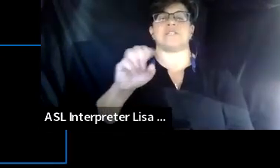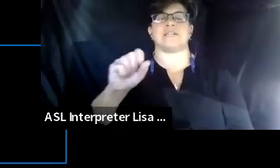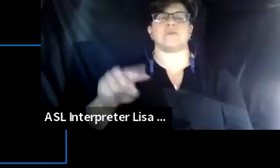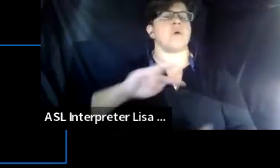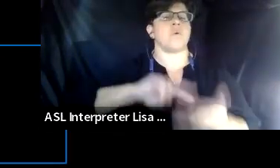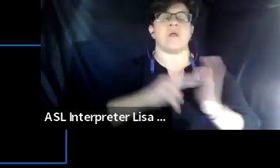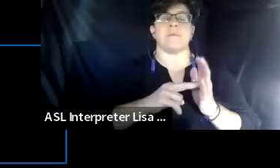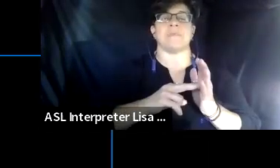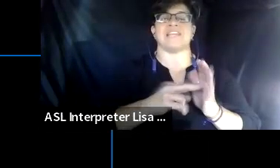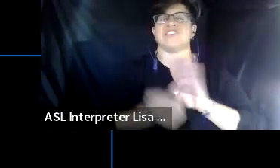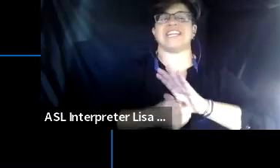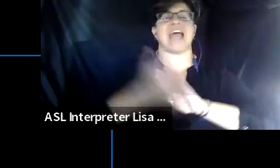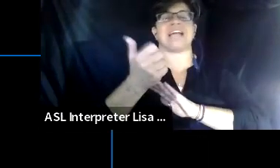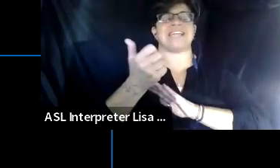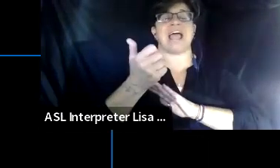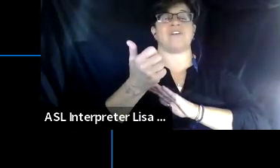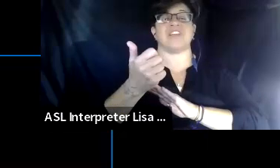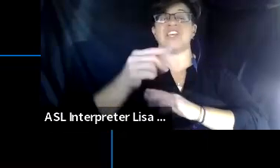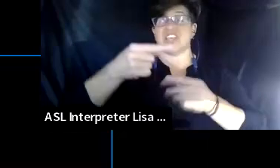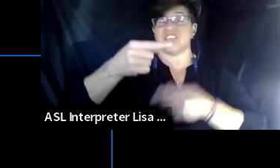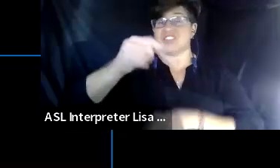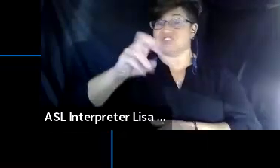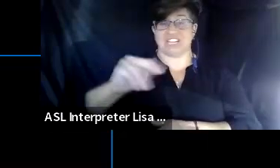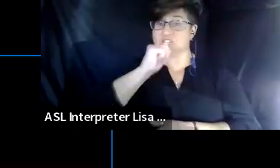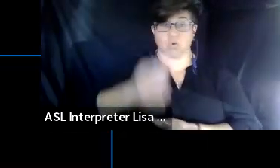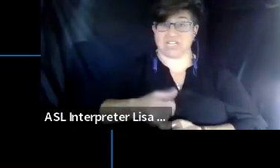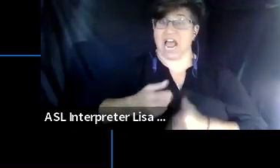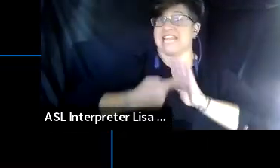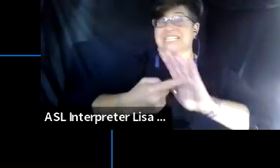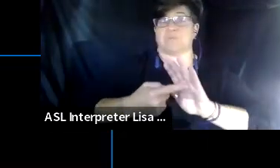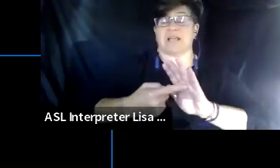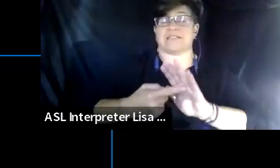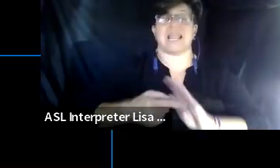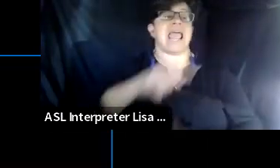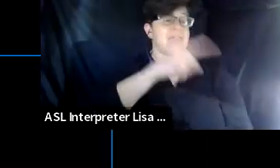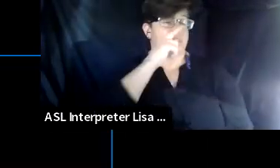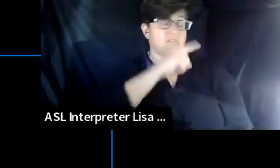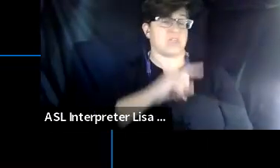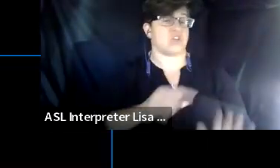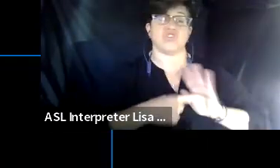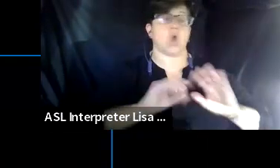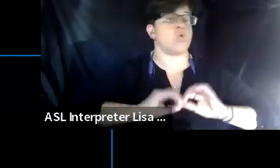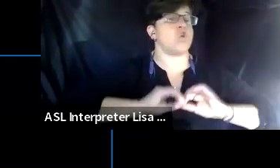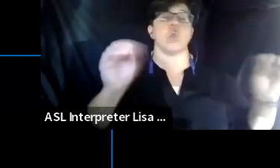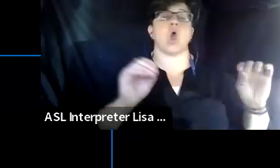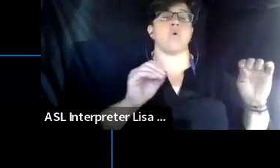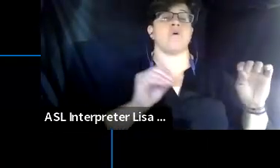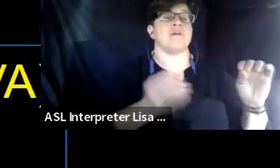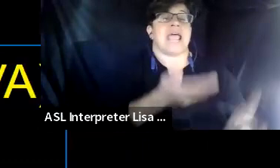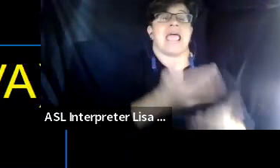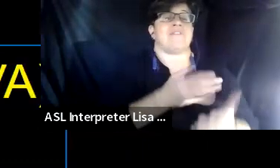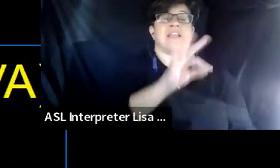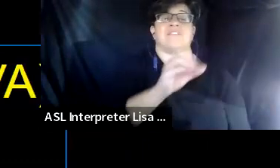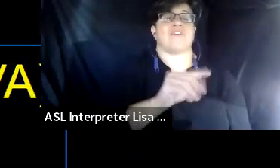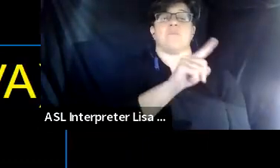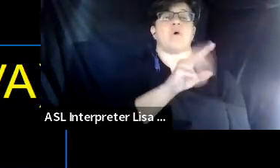so it was not expressed at all. And indeed, these mice showed no expression of the FAM161A protein in the cilia